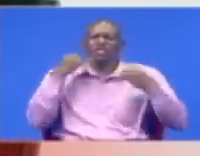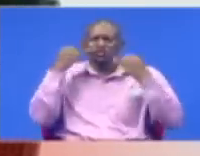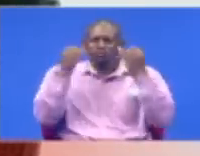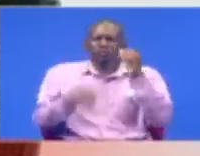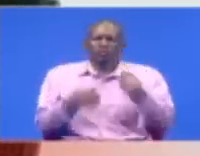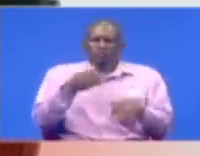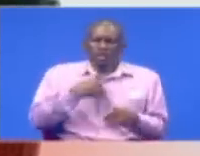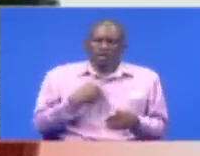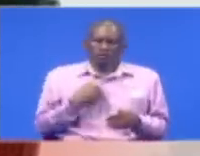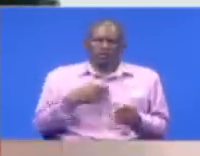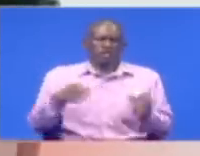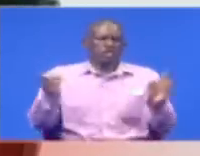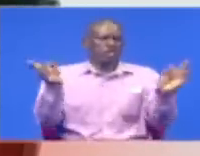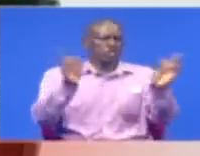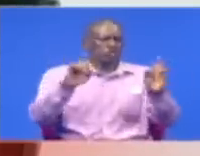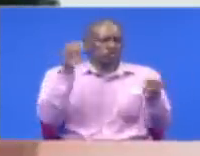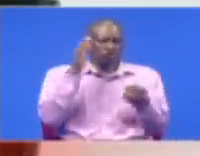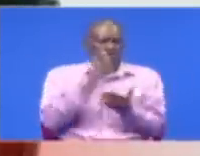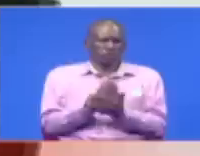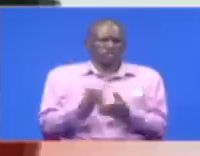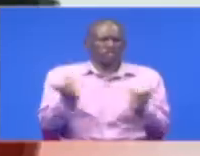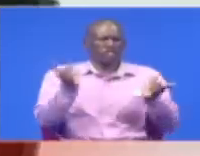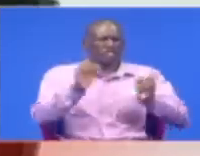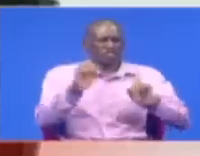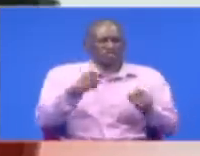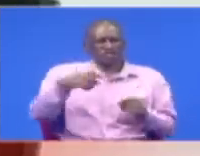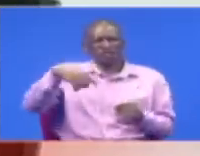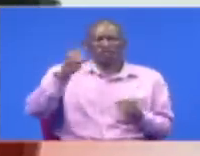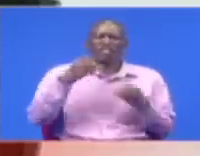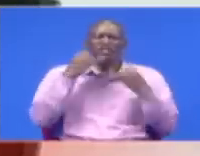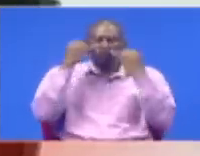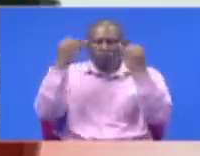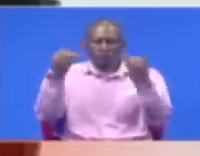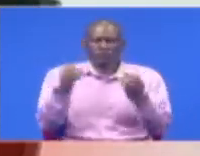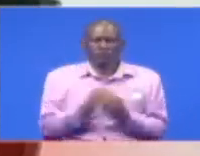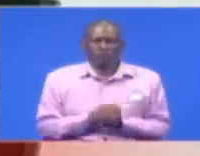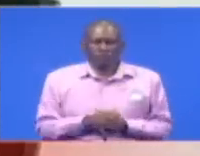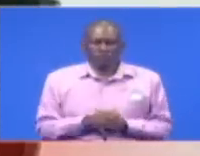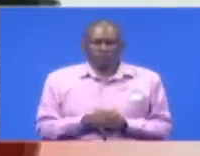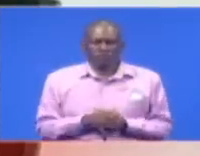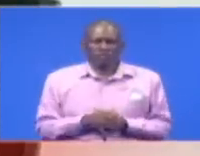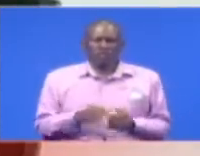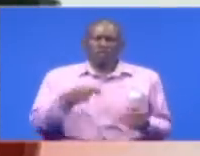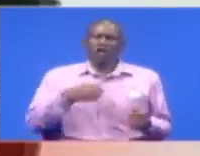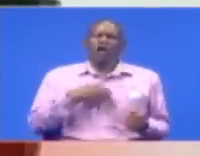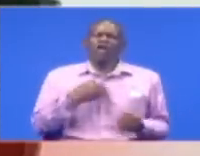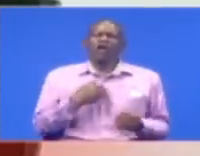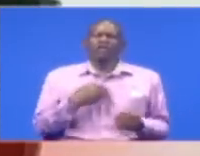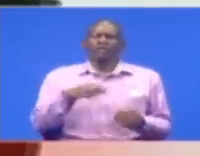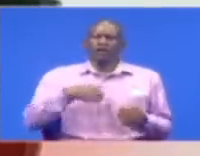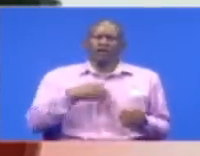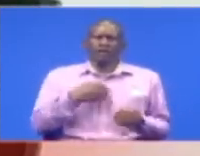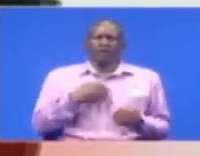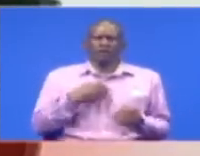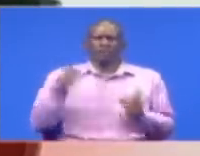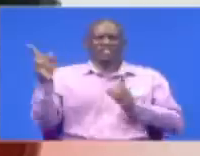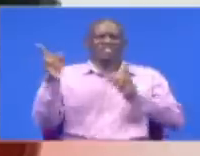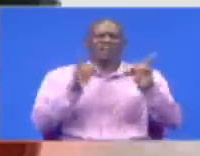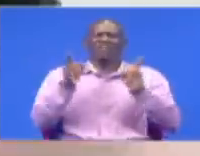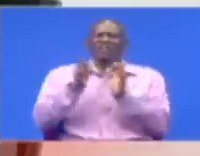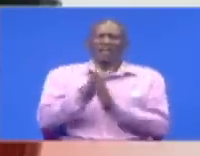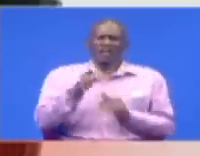got is not really the correct information. I have traveled and I